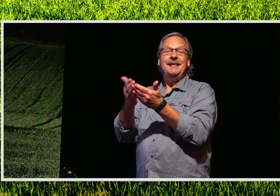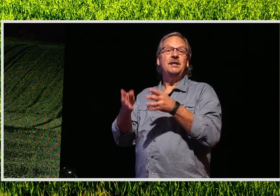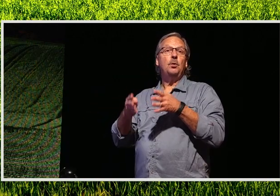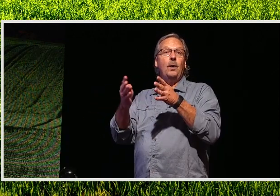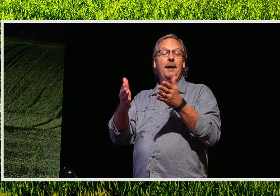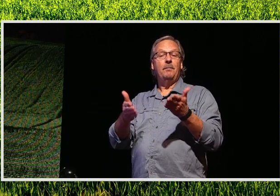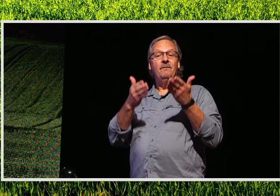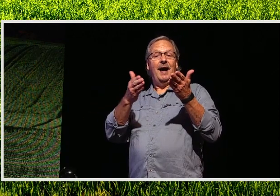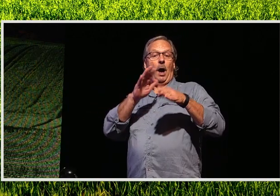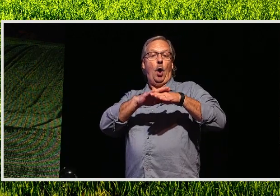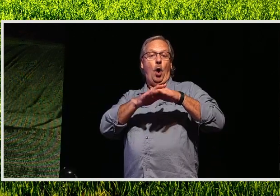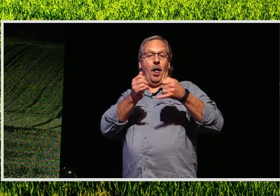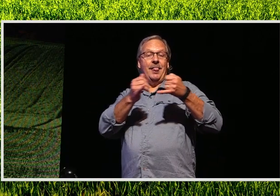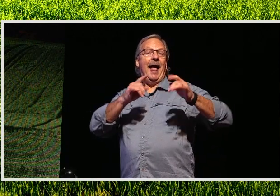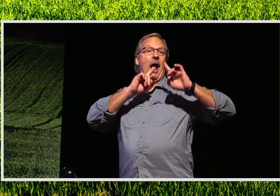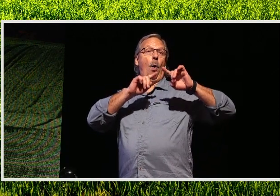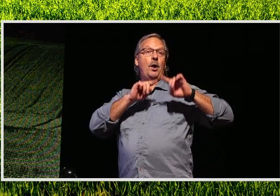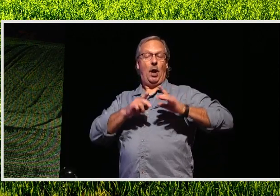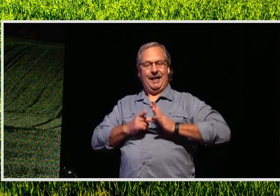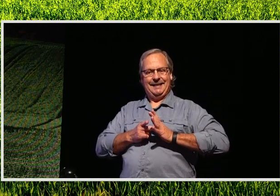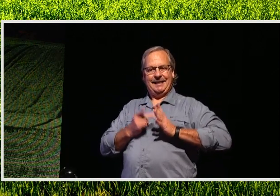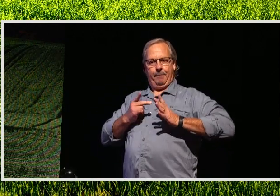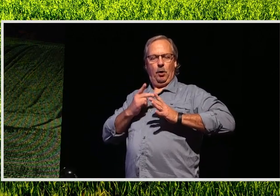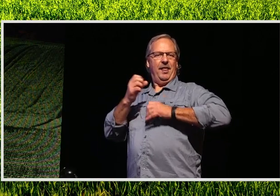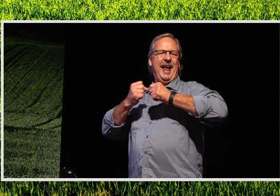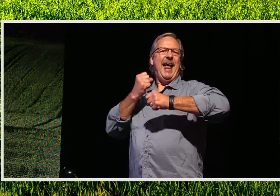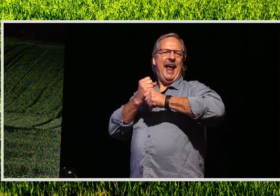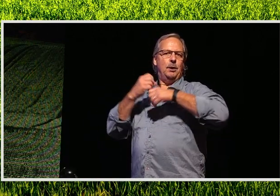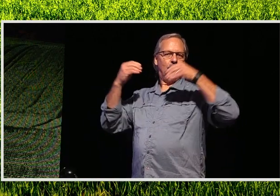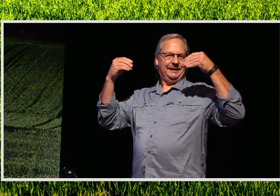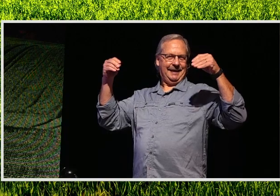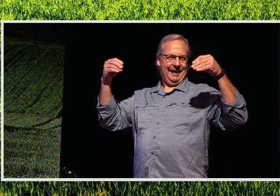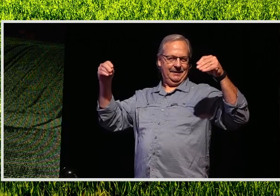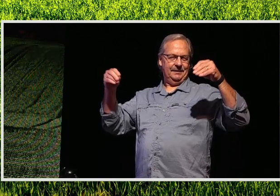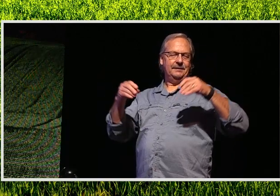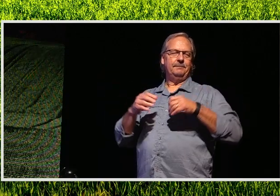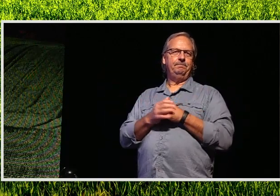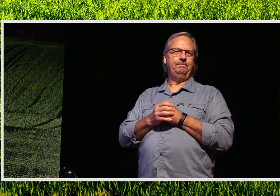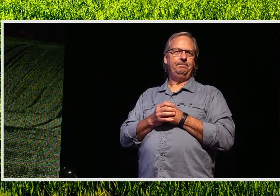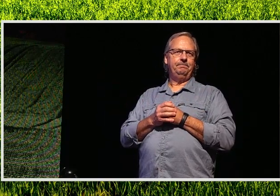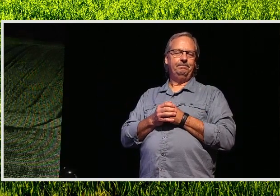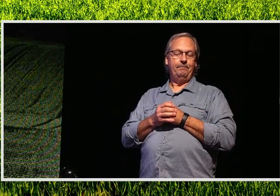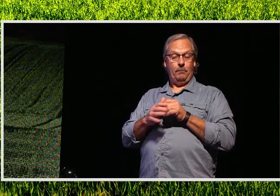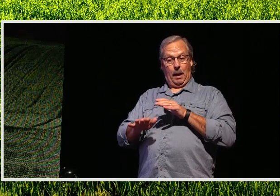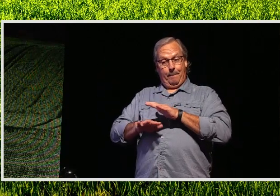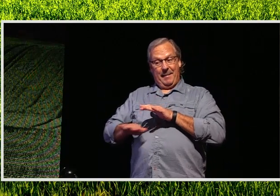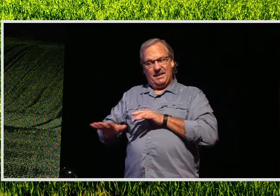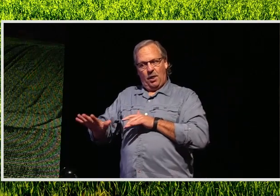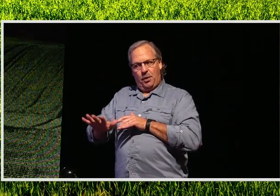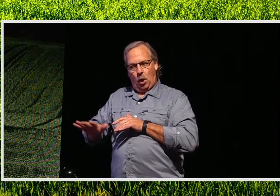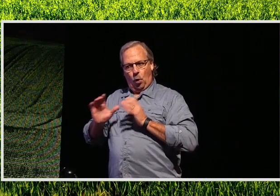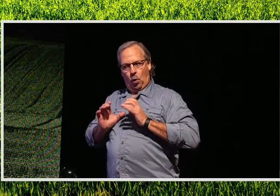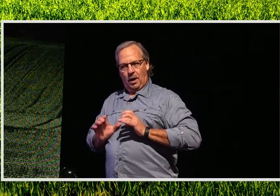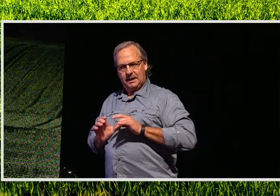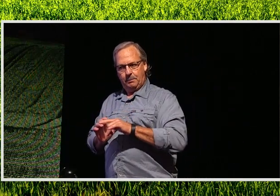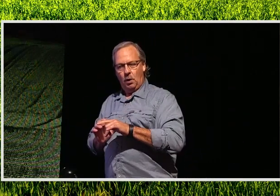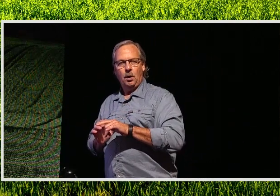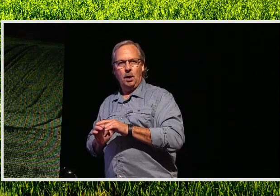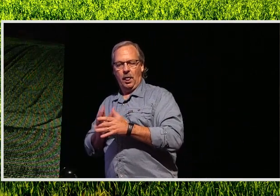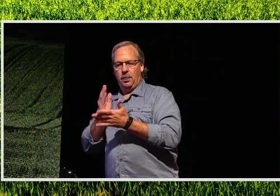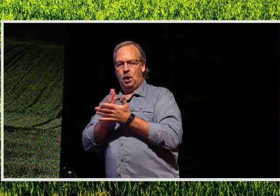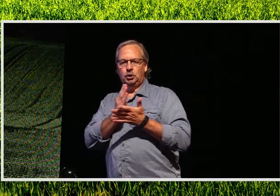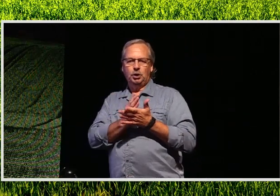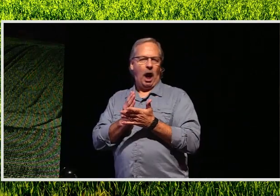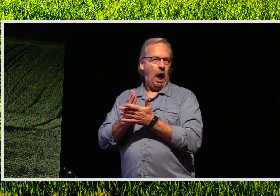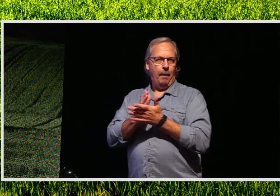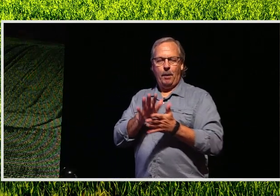online ordering, which can double their annual sales. They send their local customers to their ChopLocal store